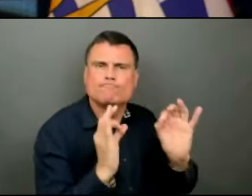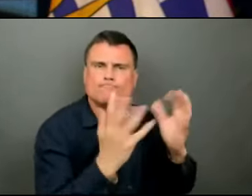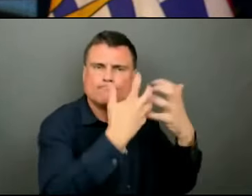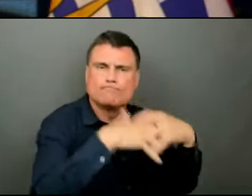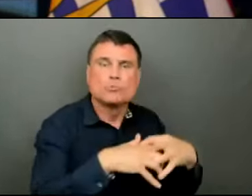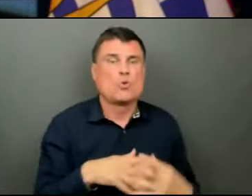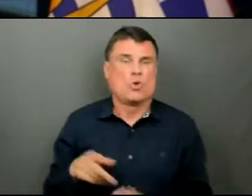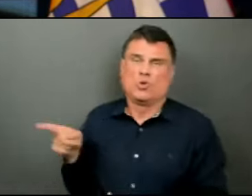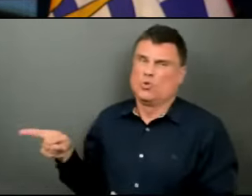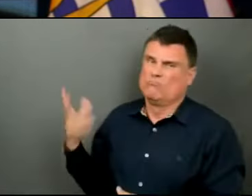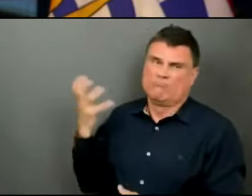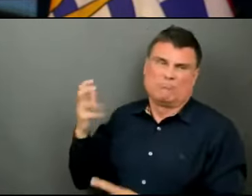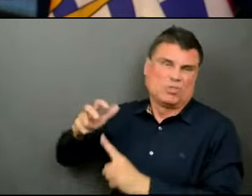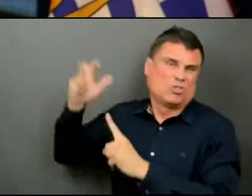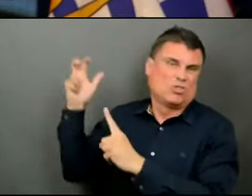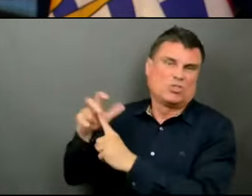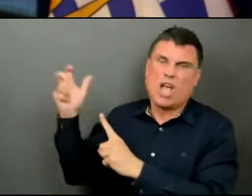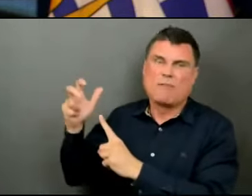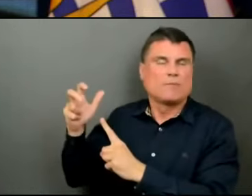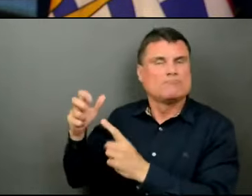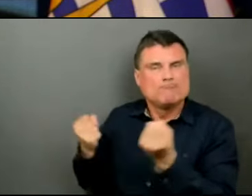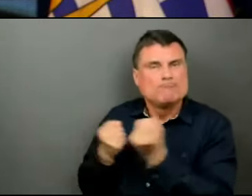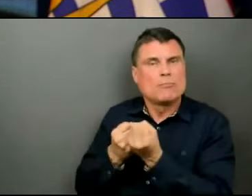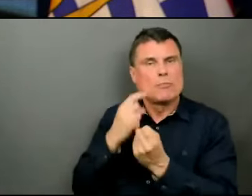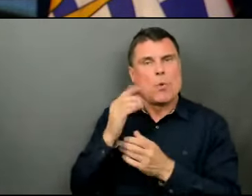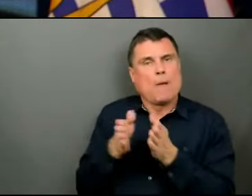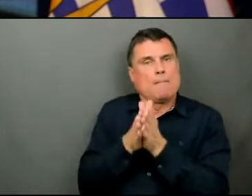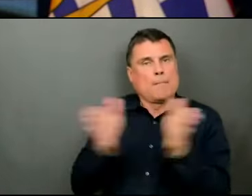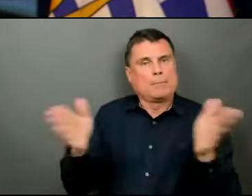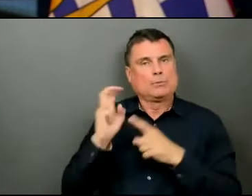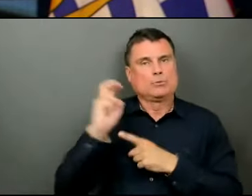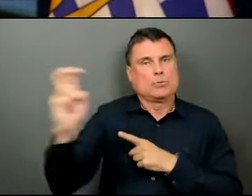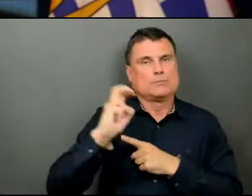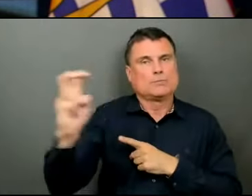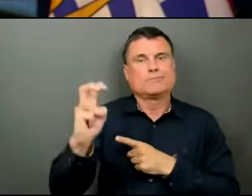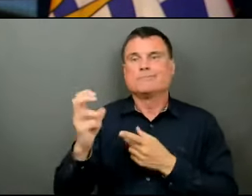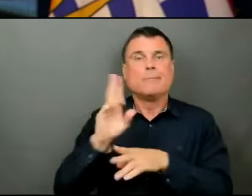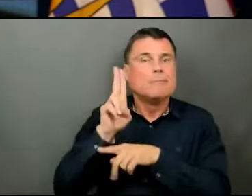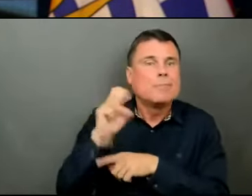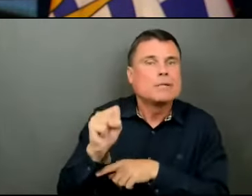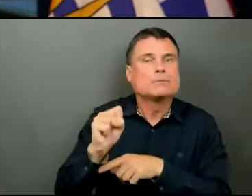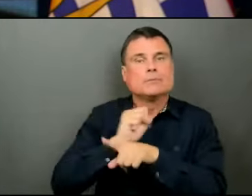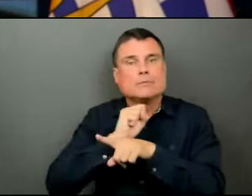as demonstrated today with this project and others to come.